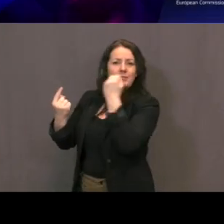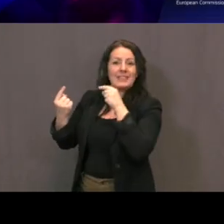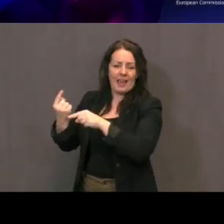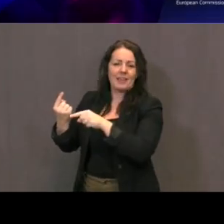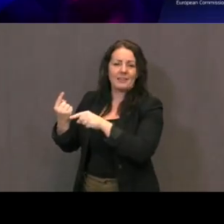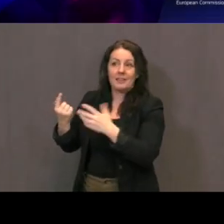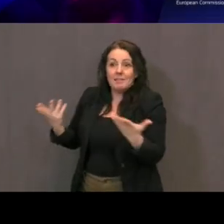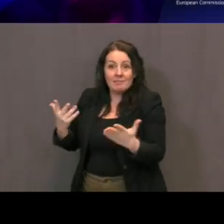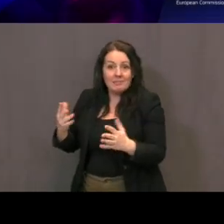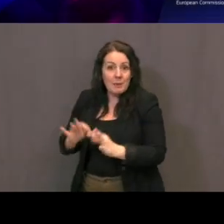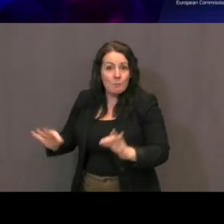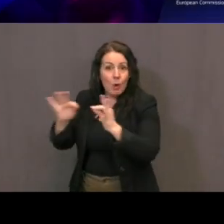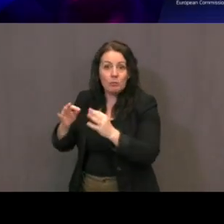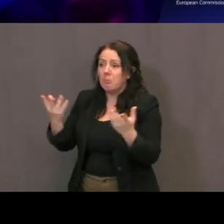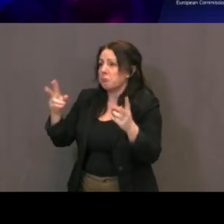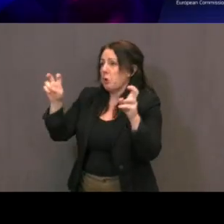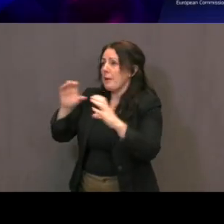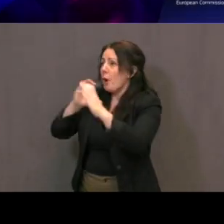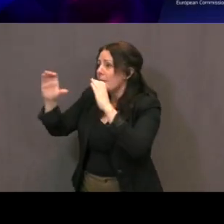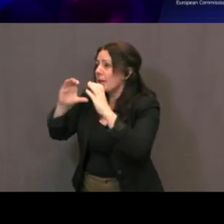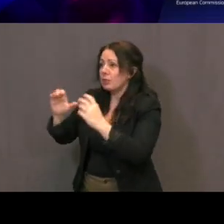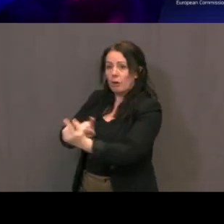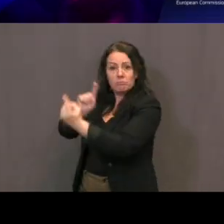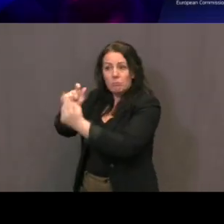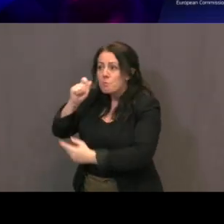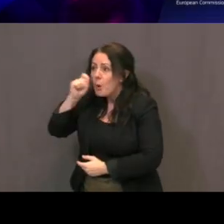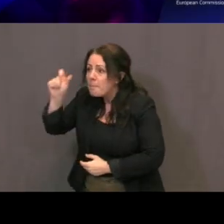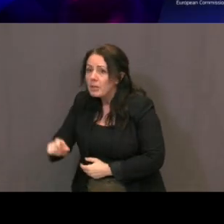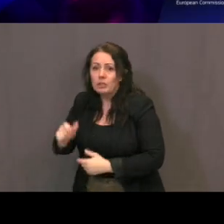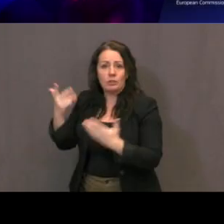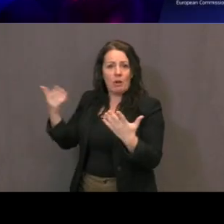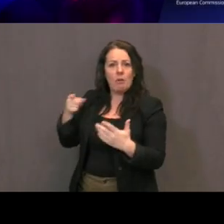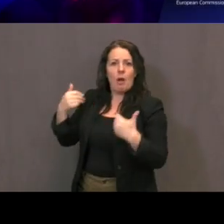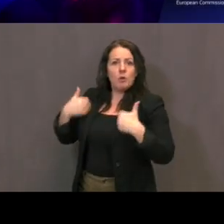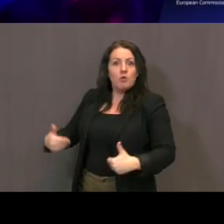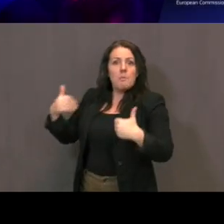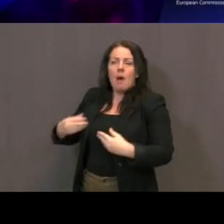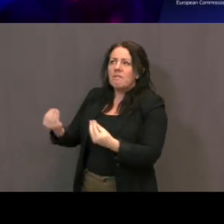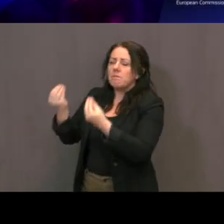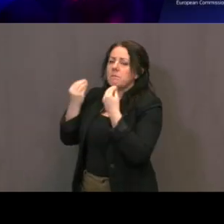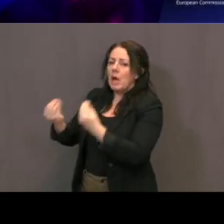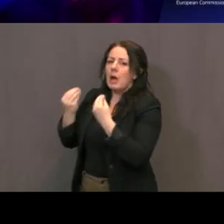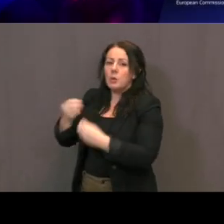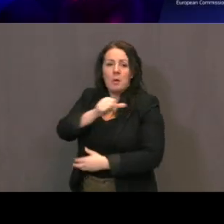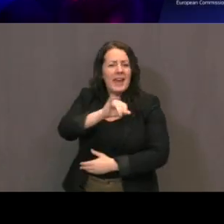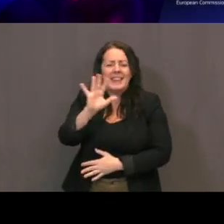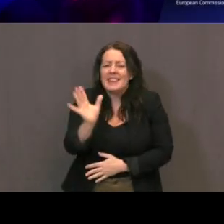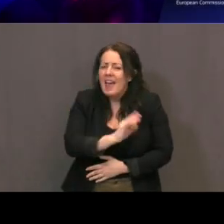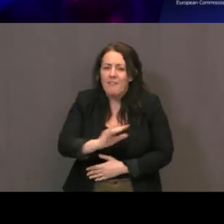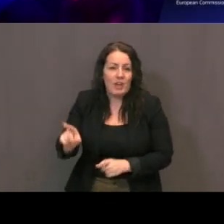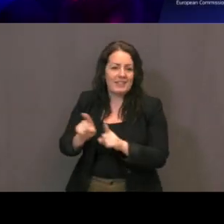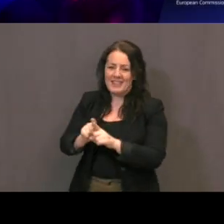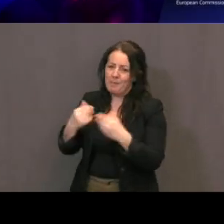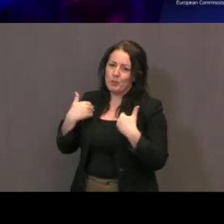relate, when we communicate with other people. So the thing about human language, and I know that